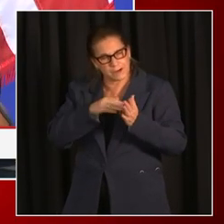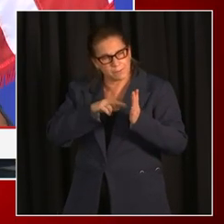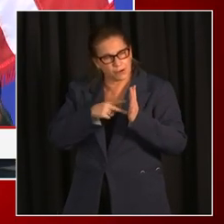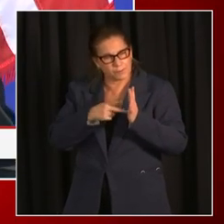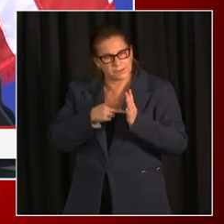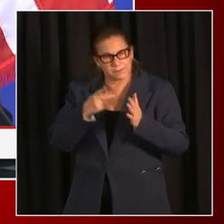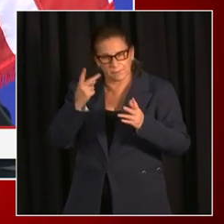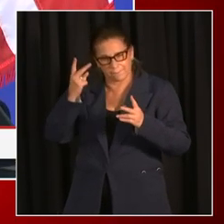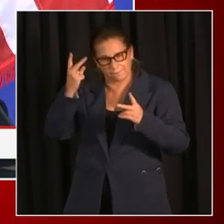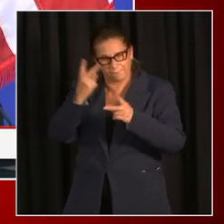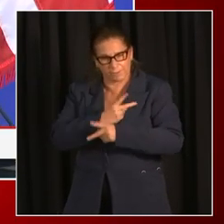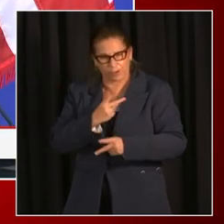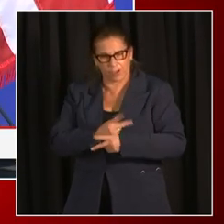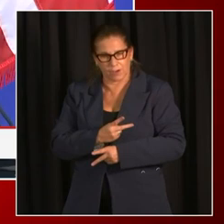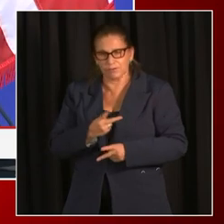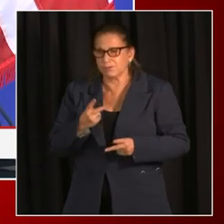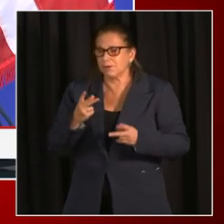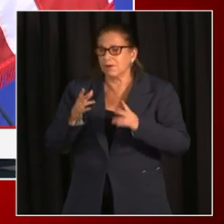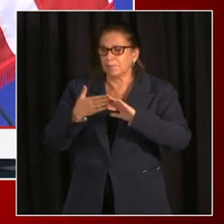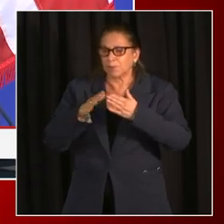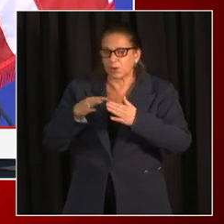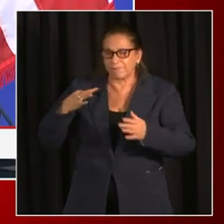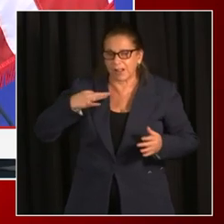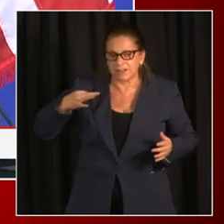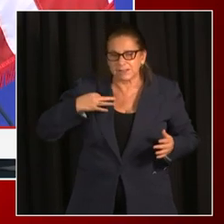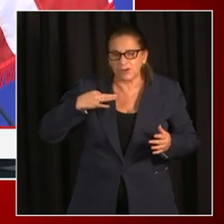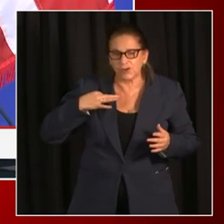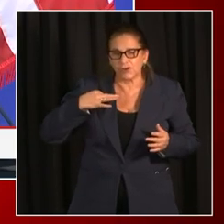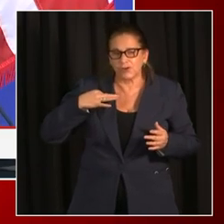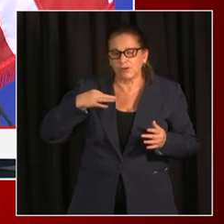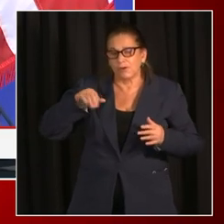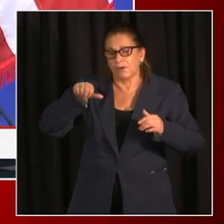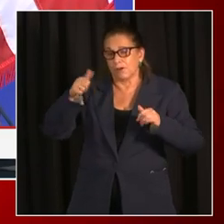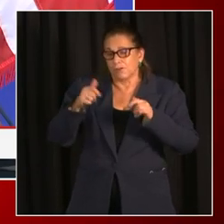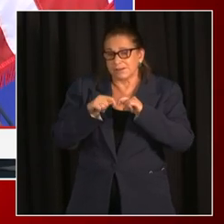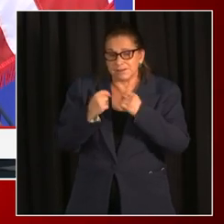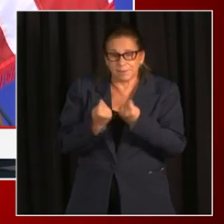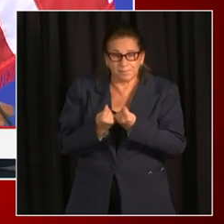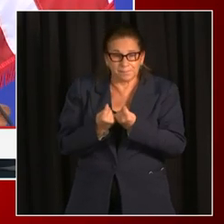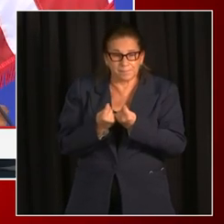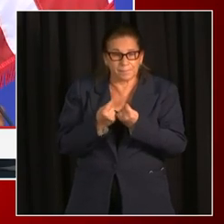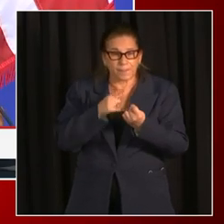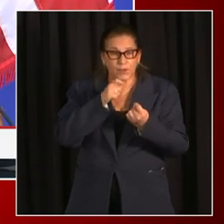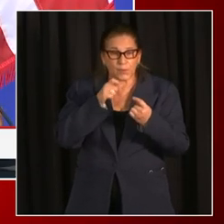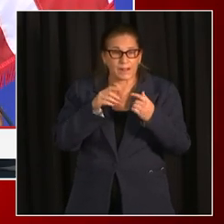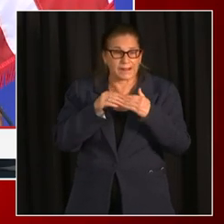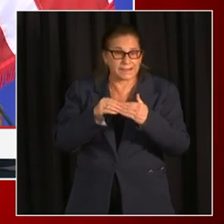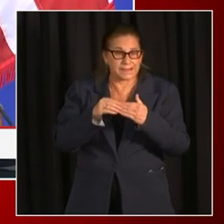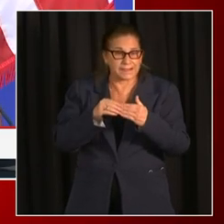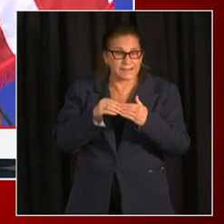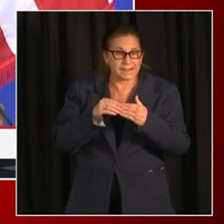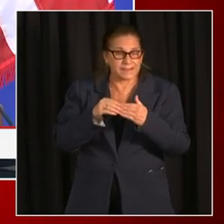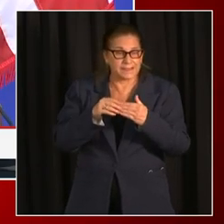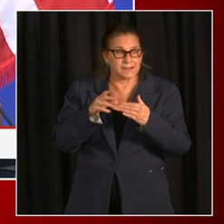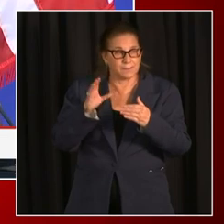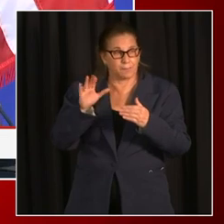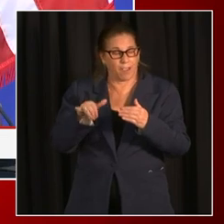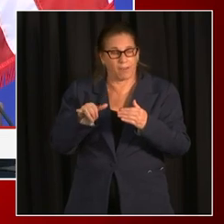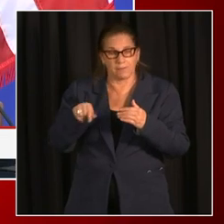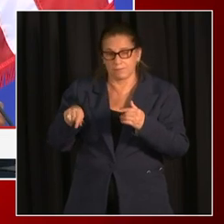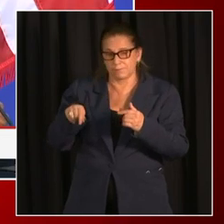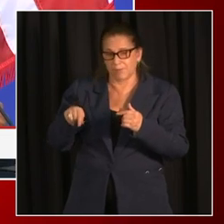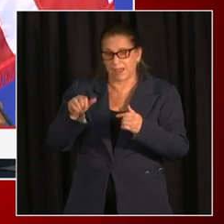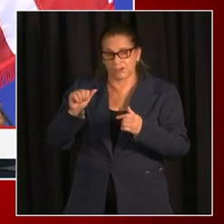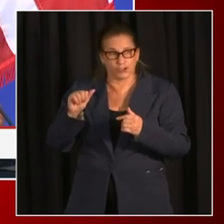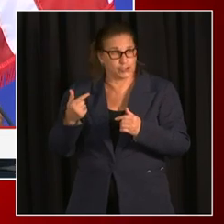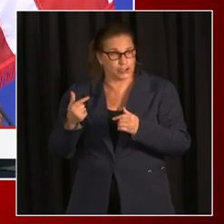our ONE's office and the teams that are funded and led by the Attorney General, we have to have a